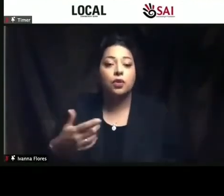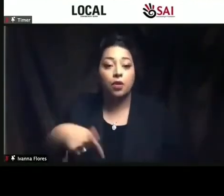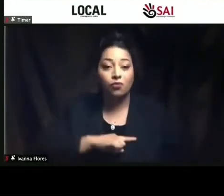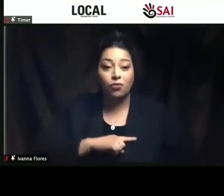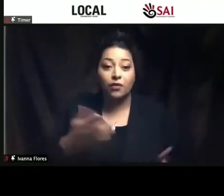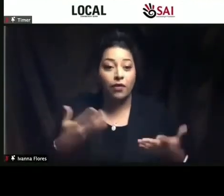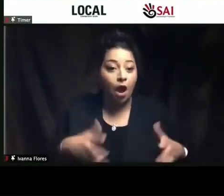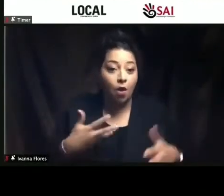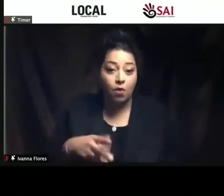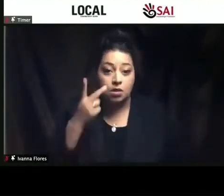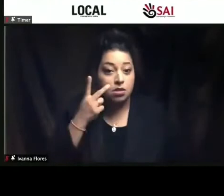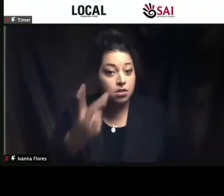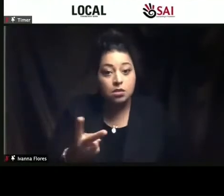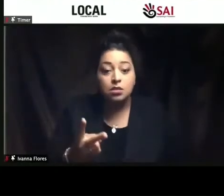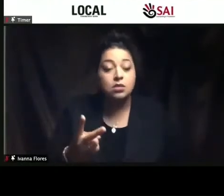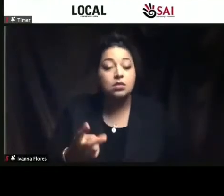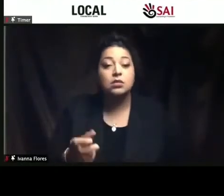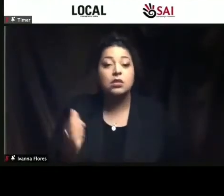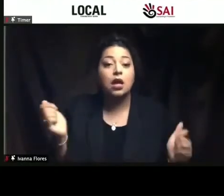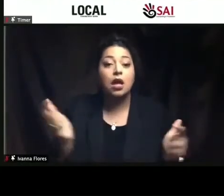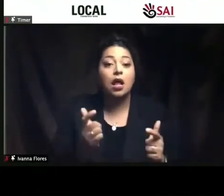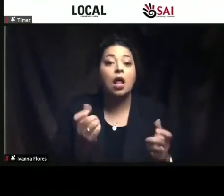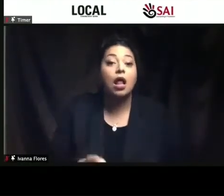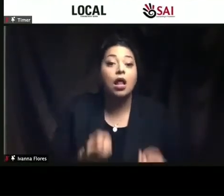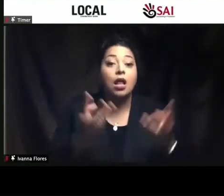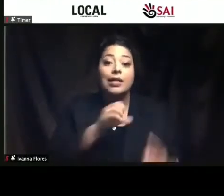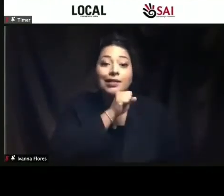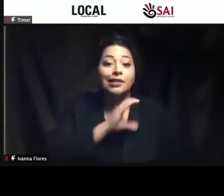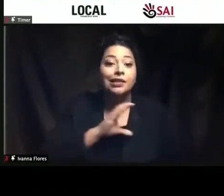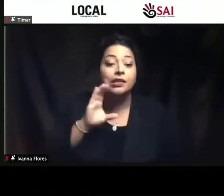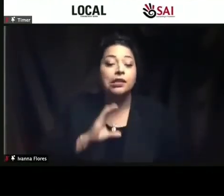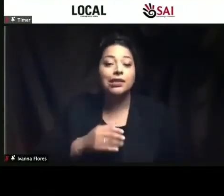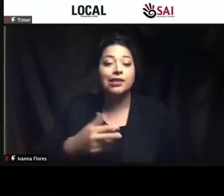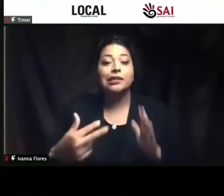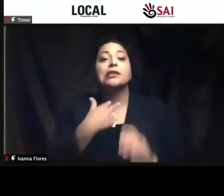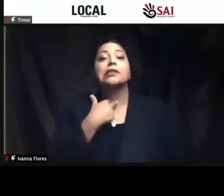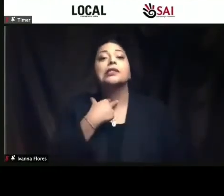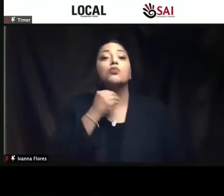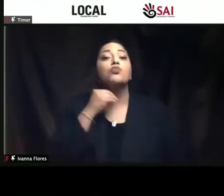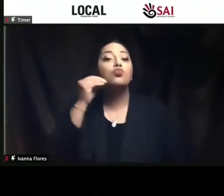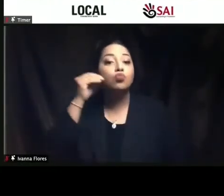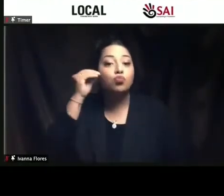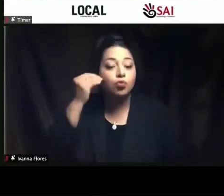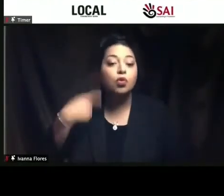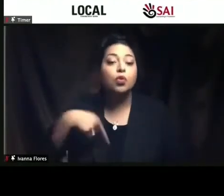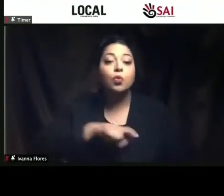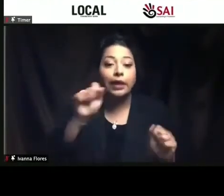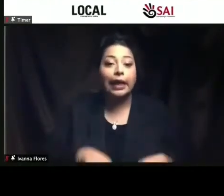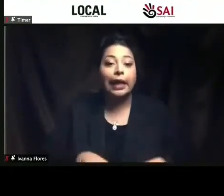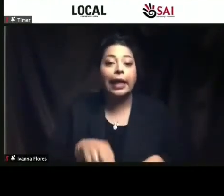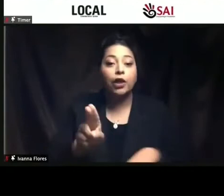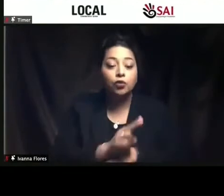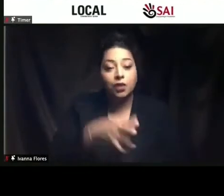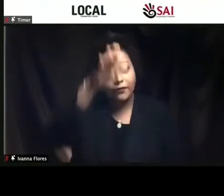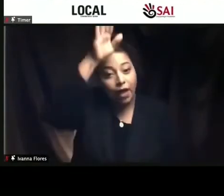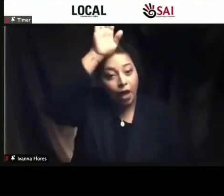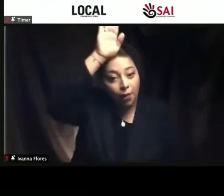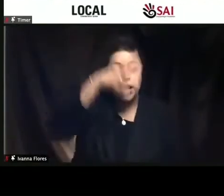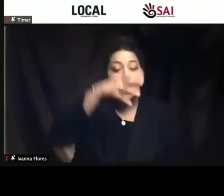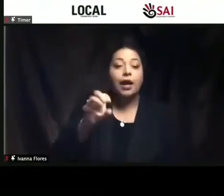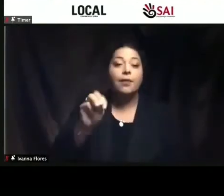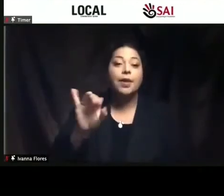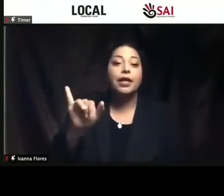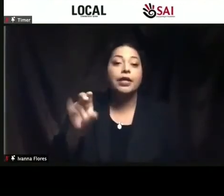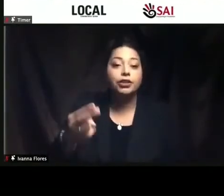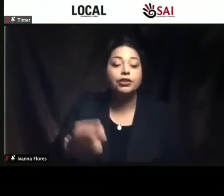especially with a lot of the homebound seniors, is that we have been able to use our San Antonio Fire Department MIH team to deliver home vaccines